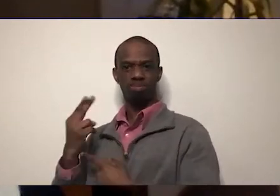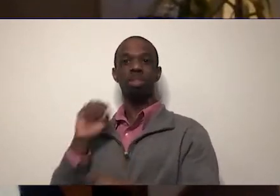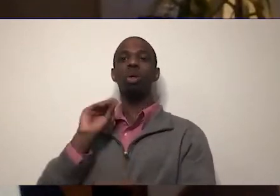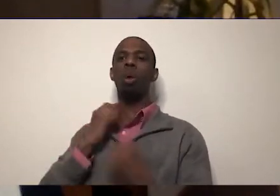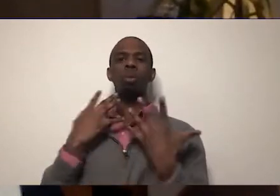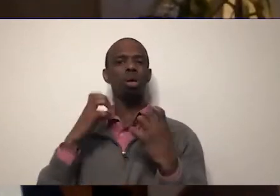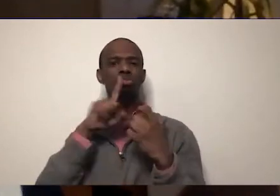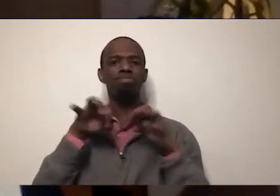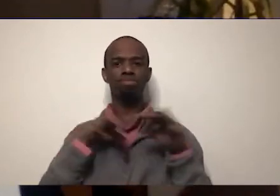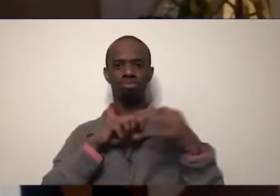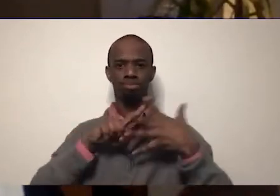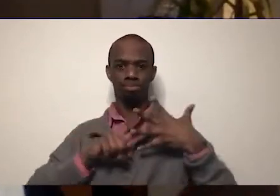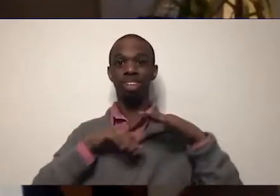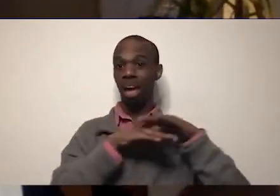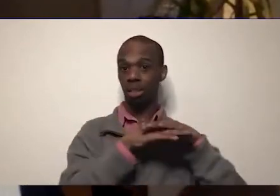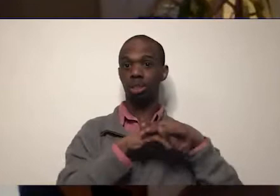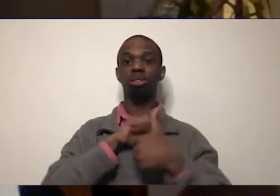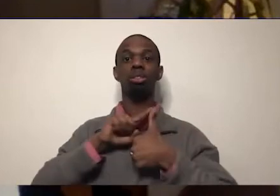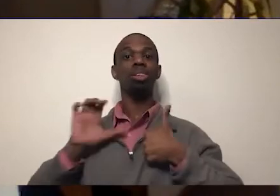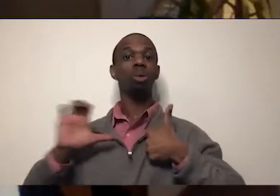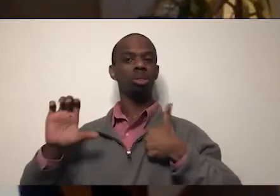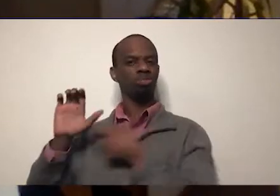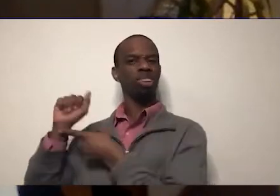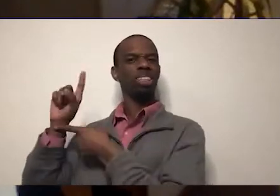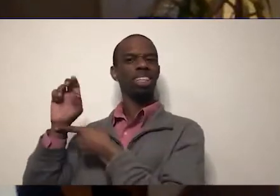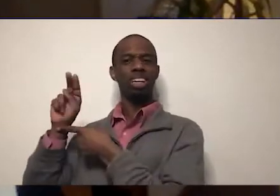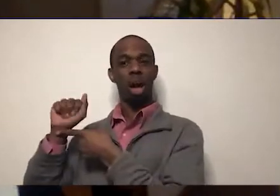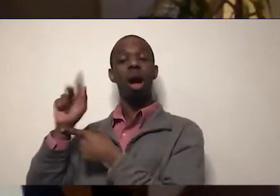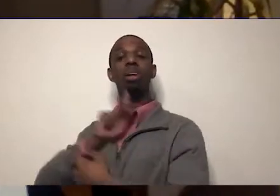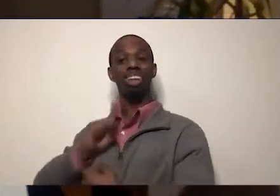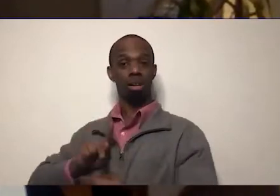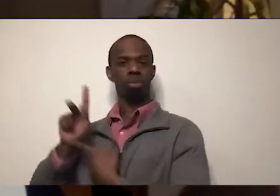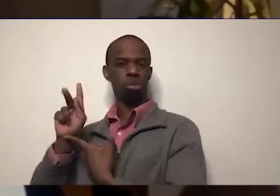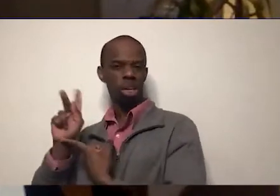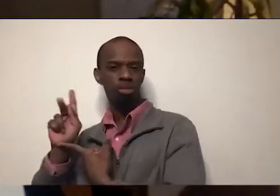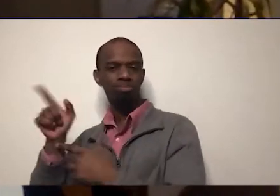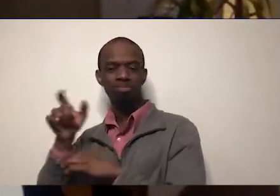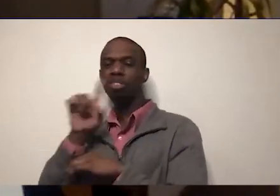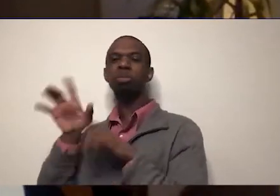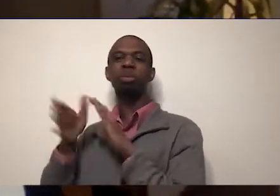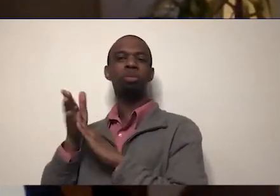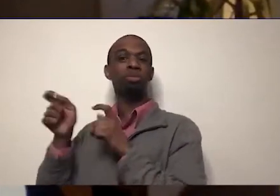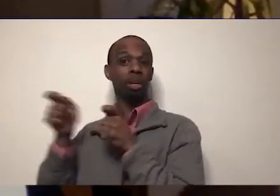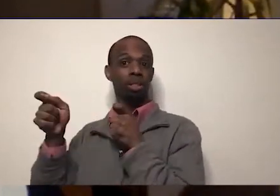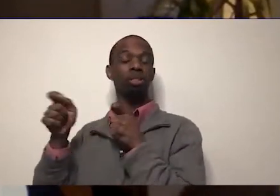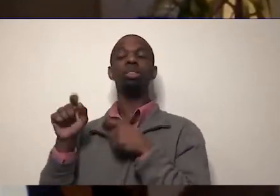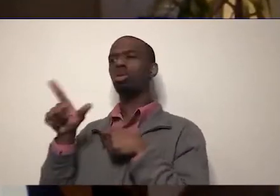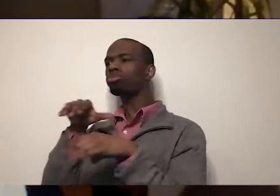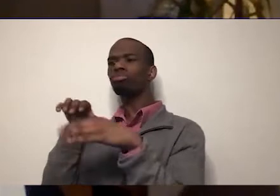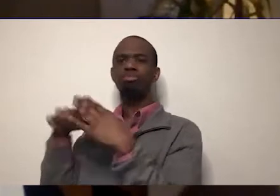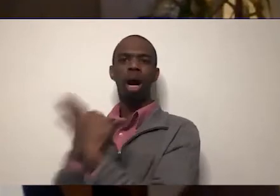on, please click the CC button in the bottom right of your Zoom window. We also have American Sign